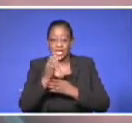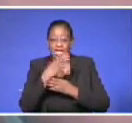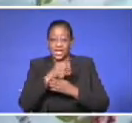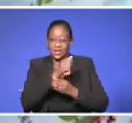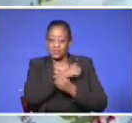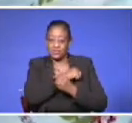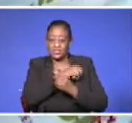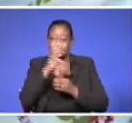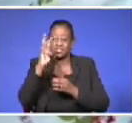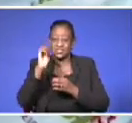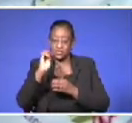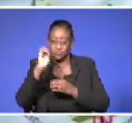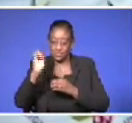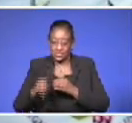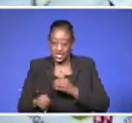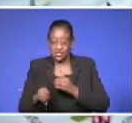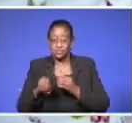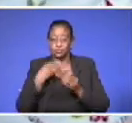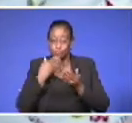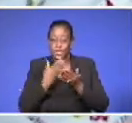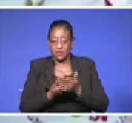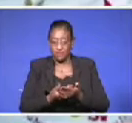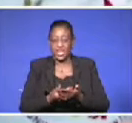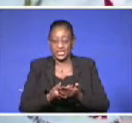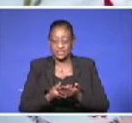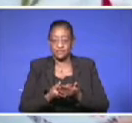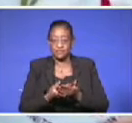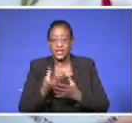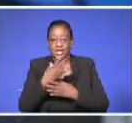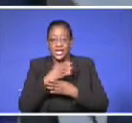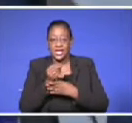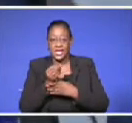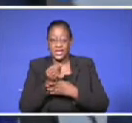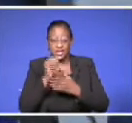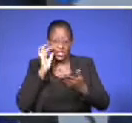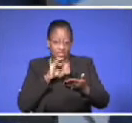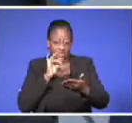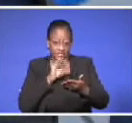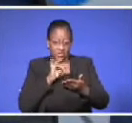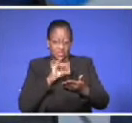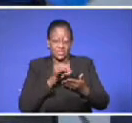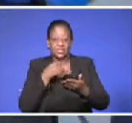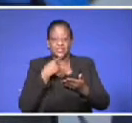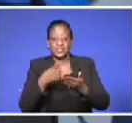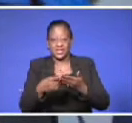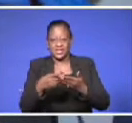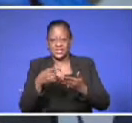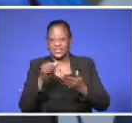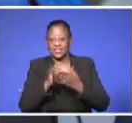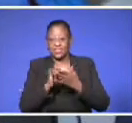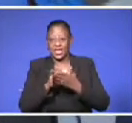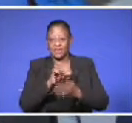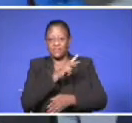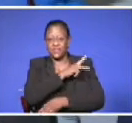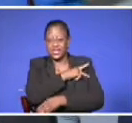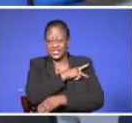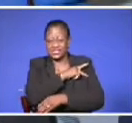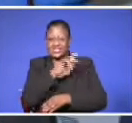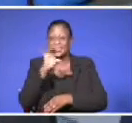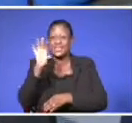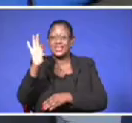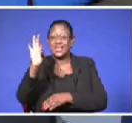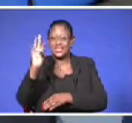AstraZeneca 60% effective. A Public Health England study, however, showed that Pfizer continued to be 96% effective